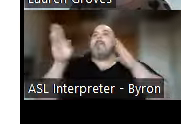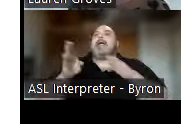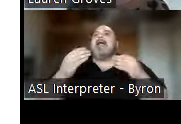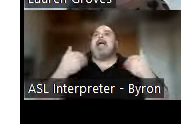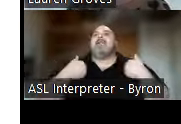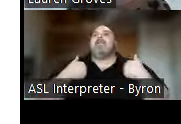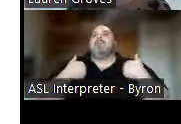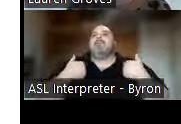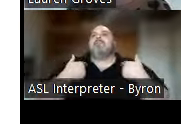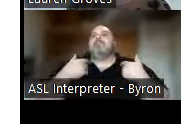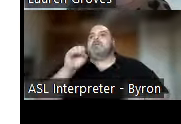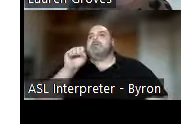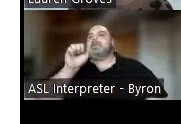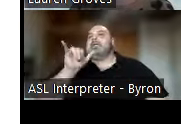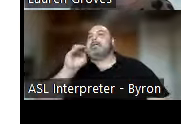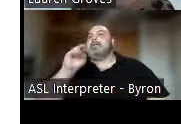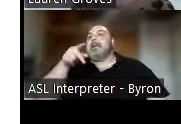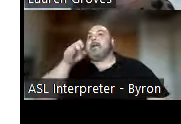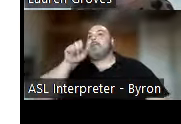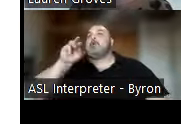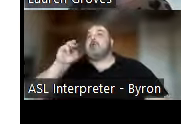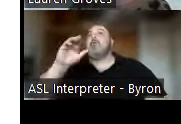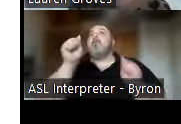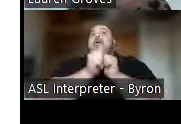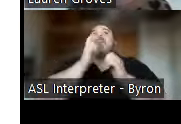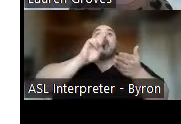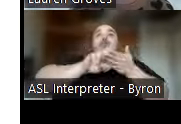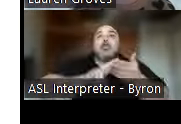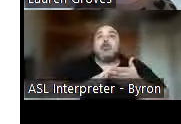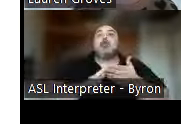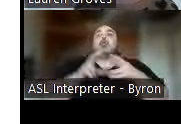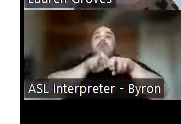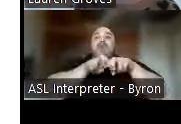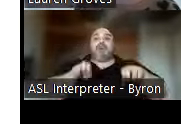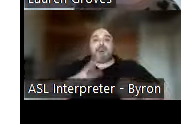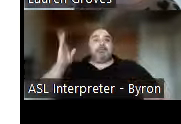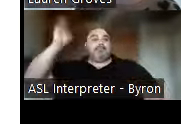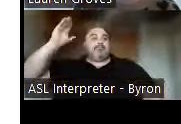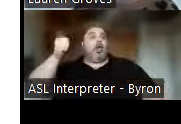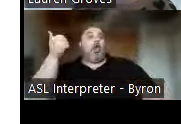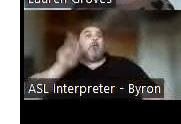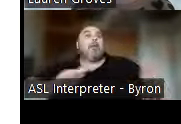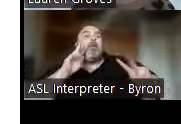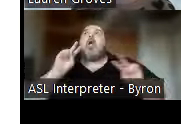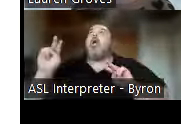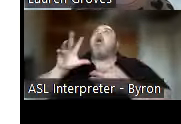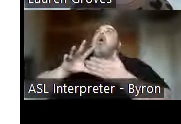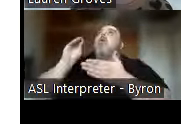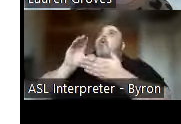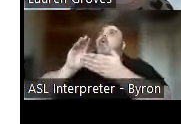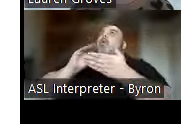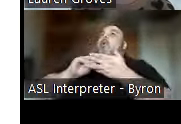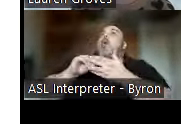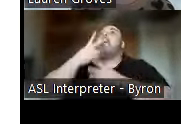a symposium series with our researchers so that others can learn more about the research that we're funding, both the impact